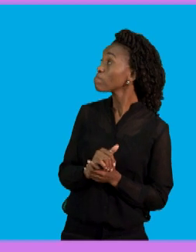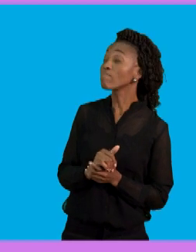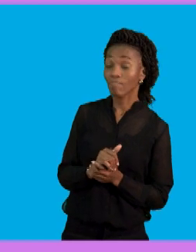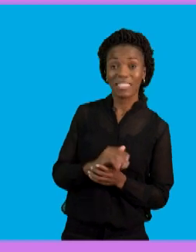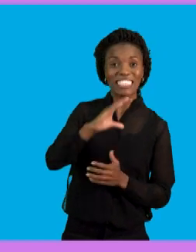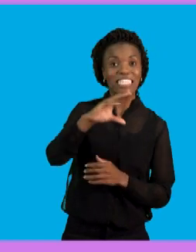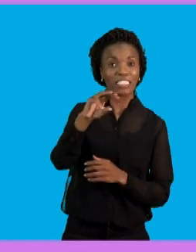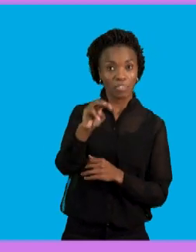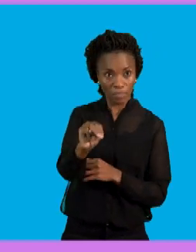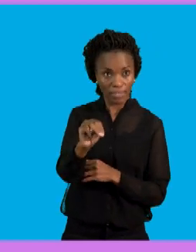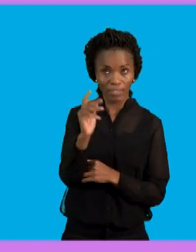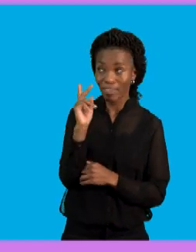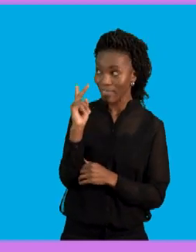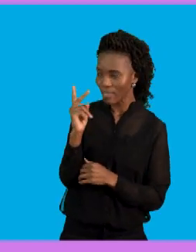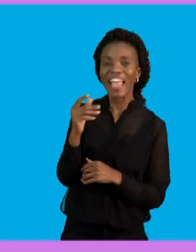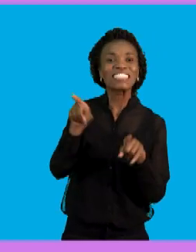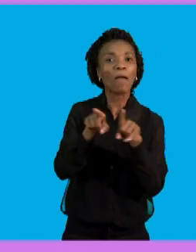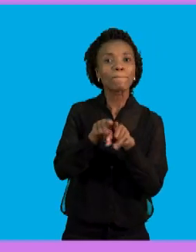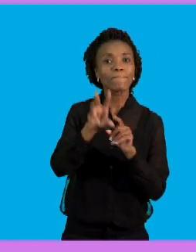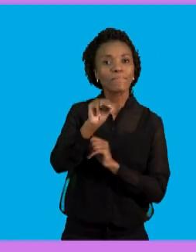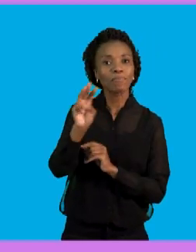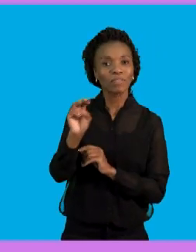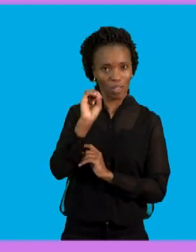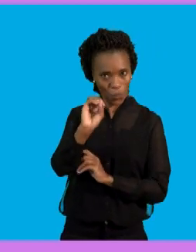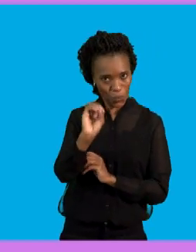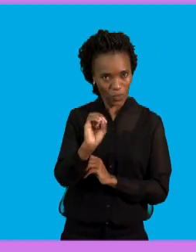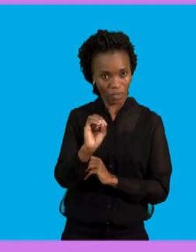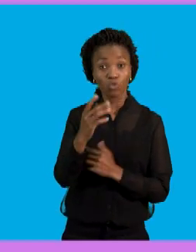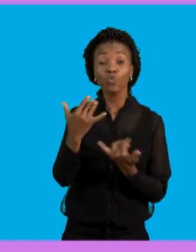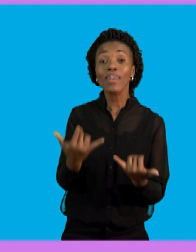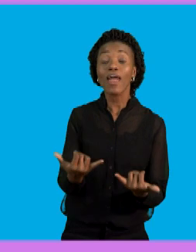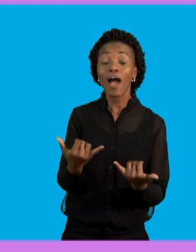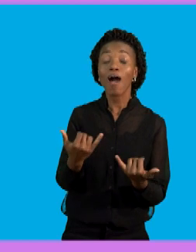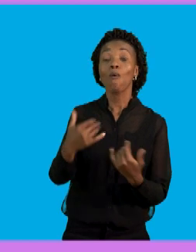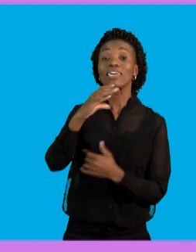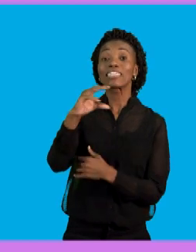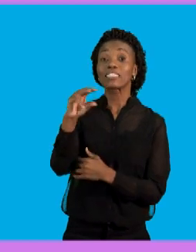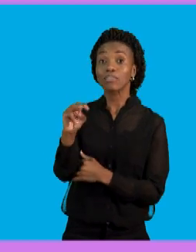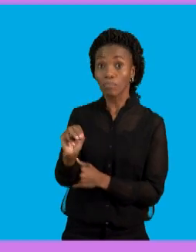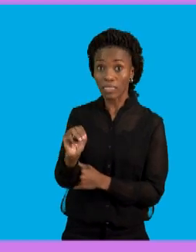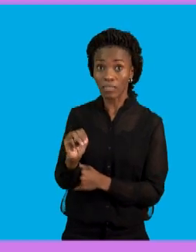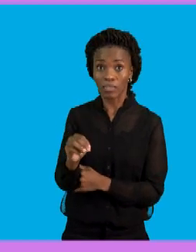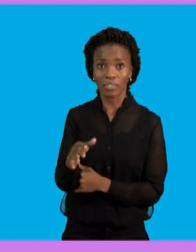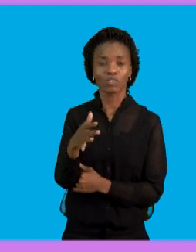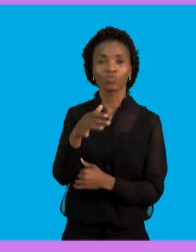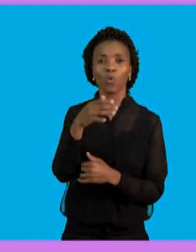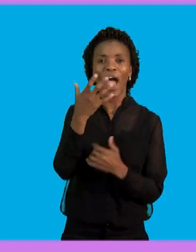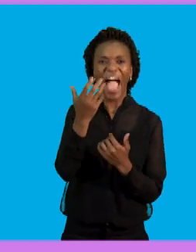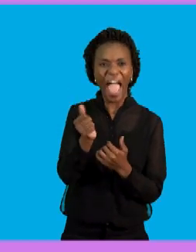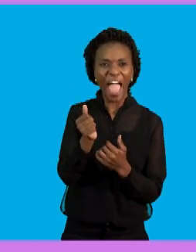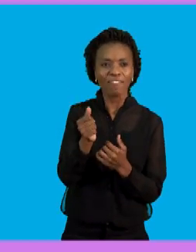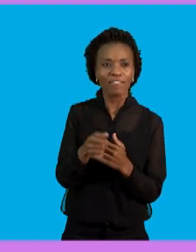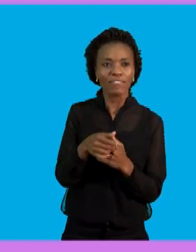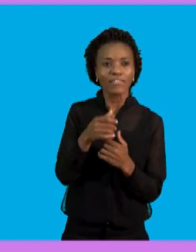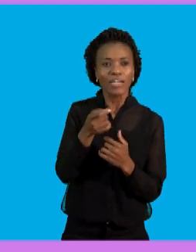it shows the centimeters. On the same line, it shows the millimeters. So now with the centimeters on your ruler, you